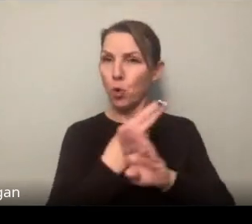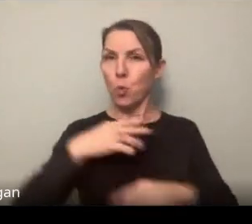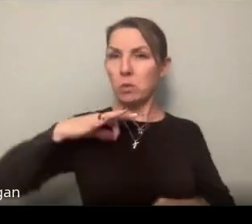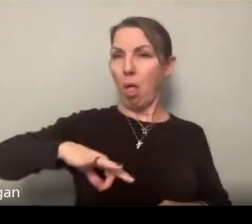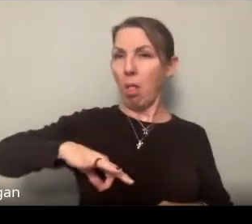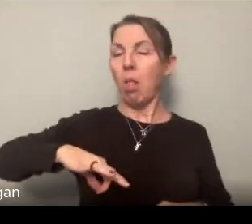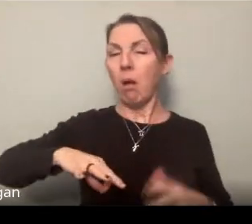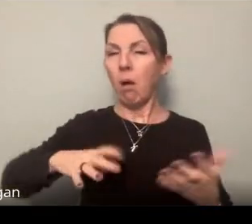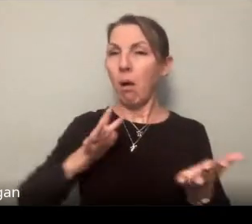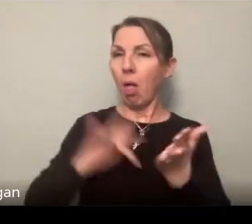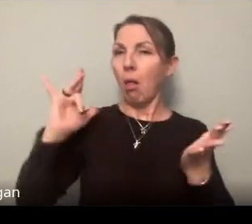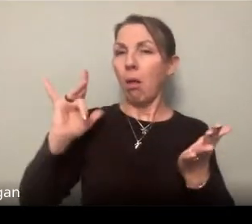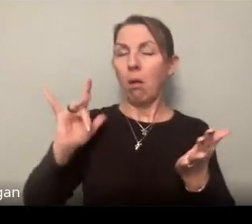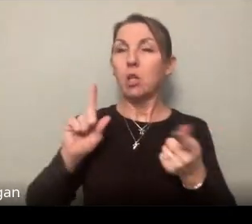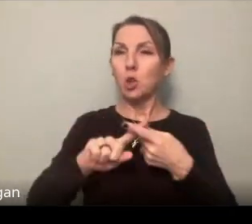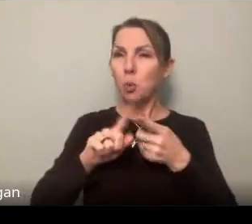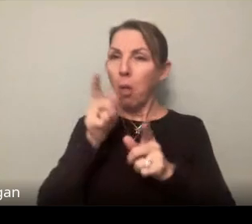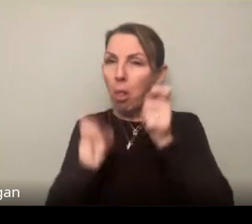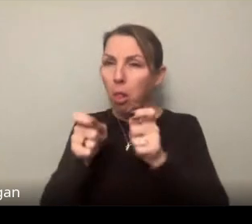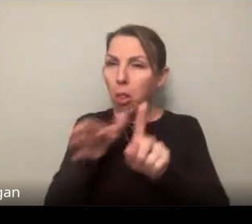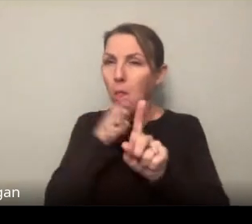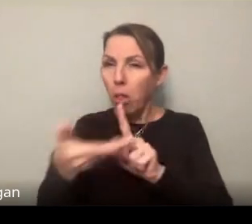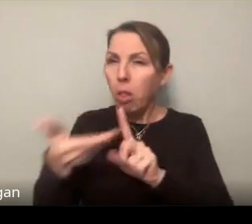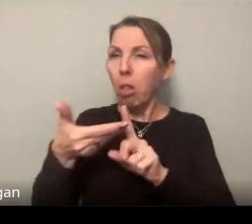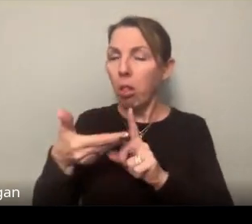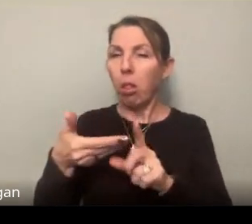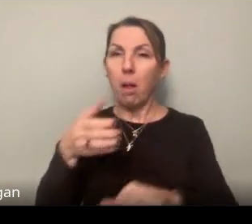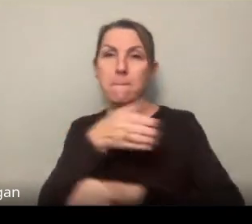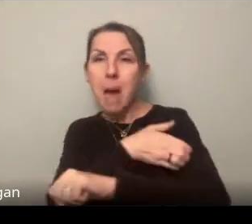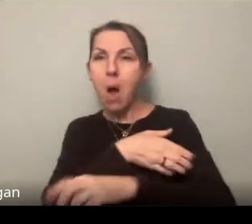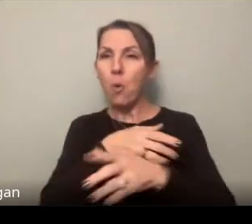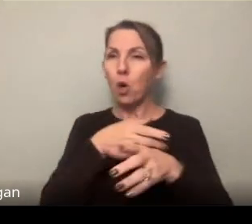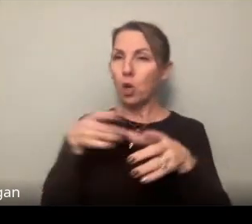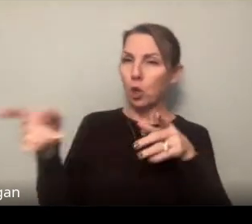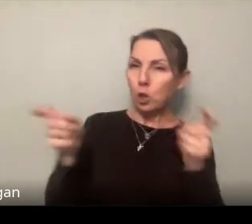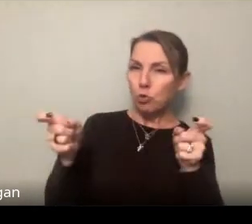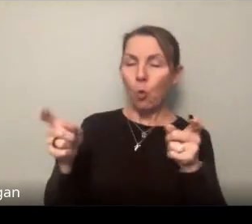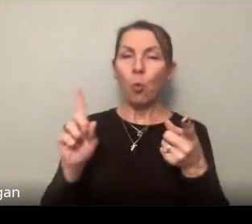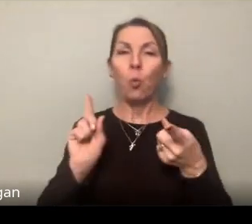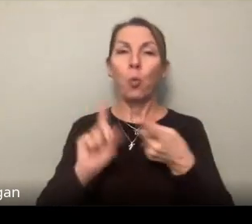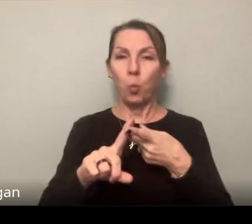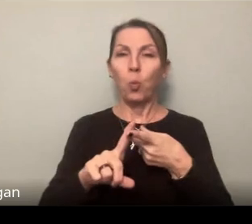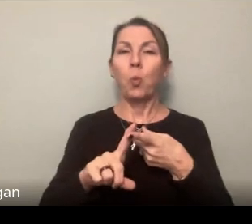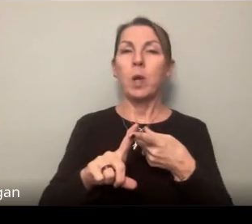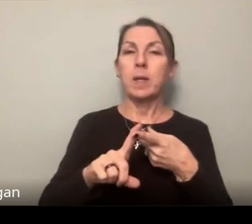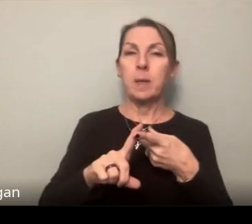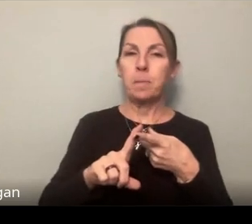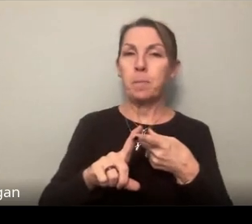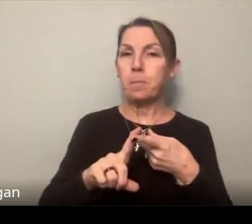a form of like manipulation, power, and control in order to,